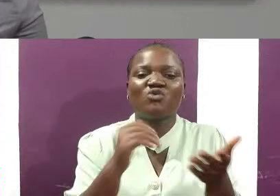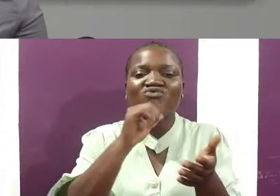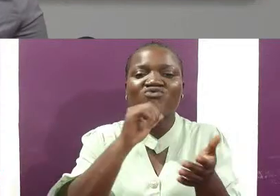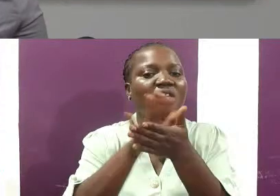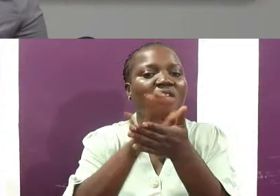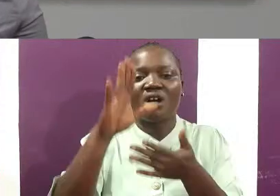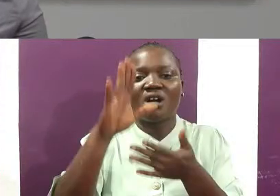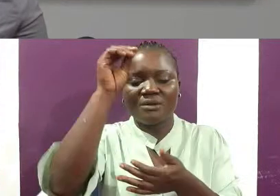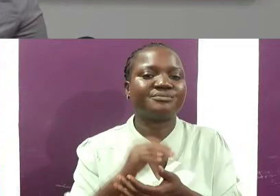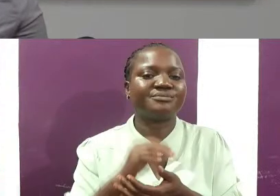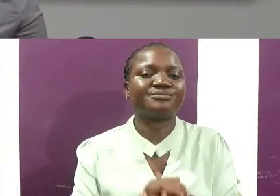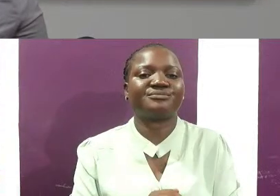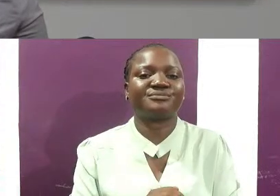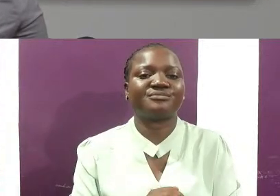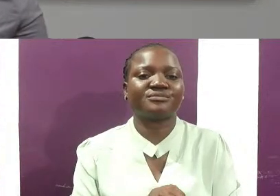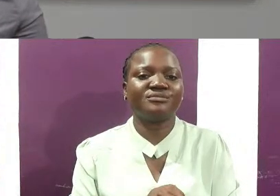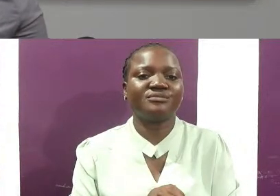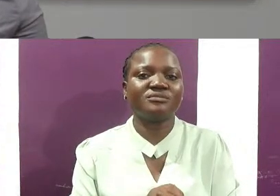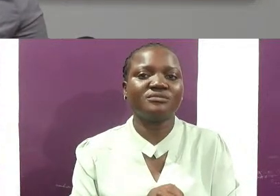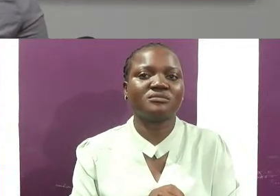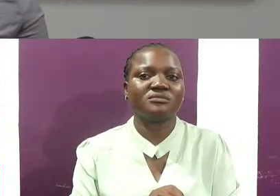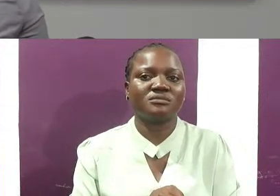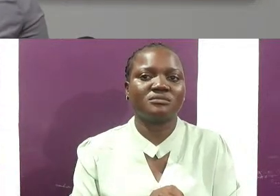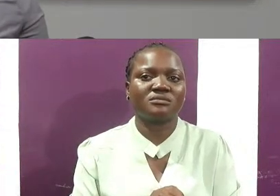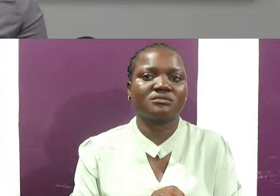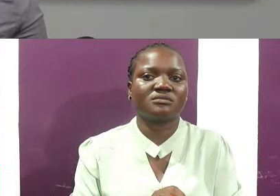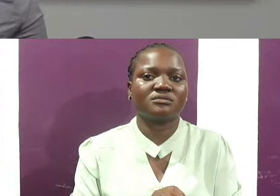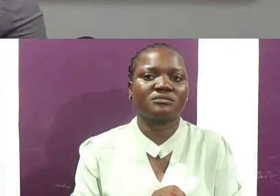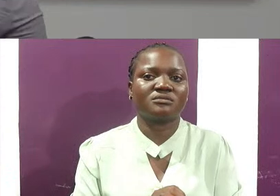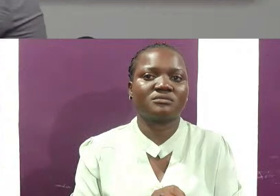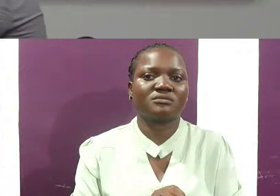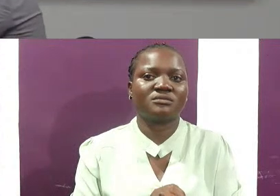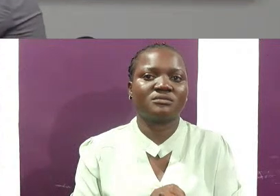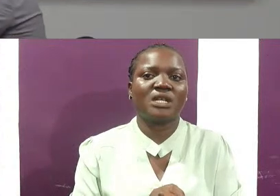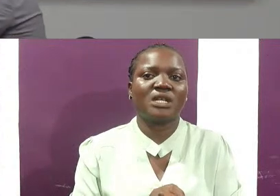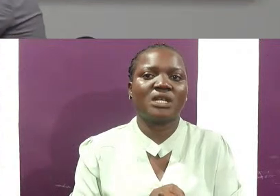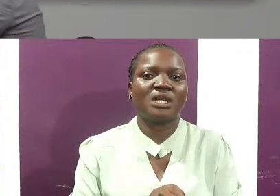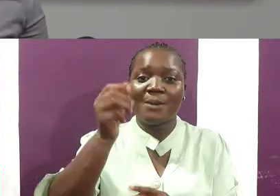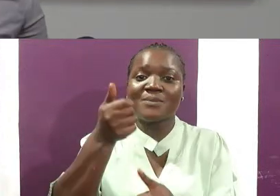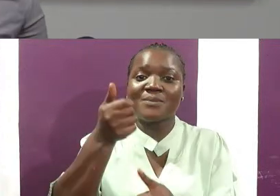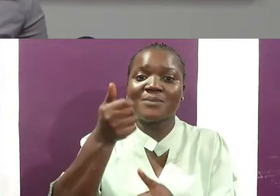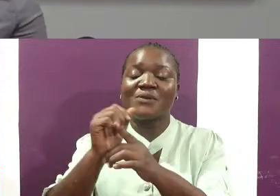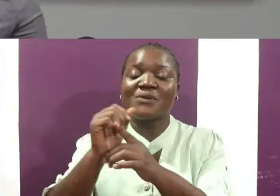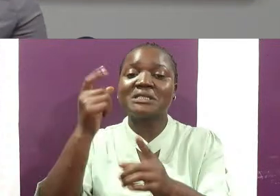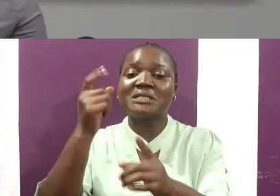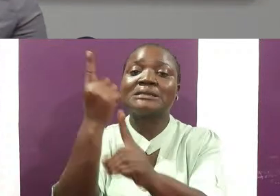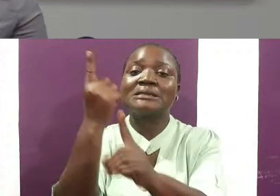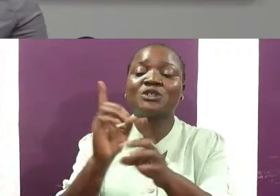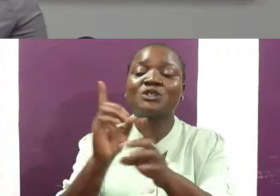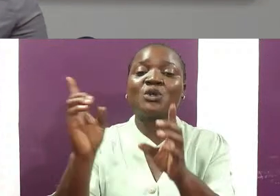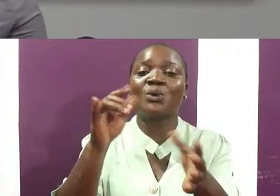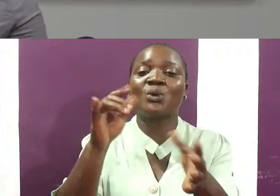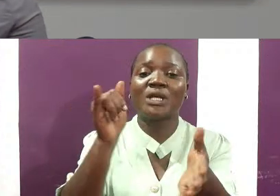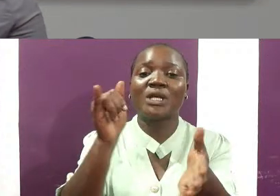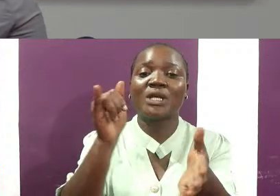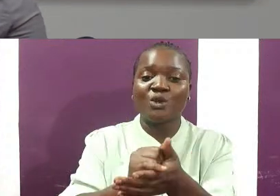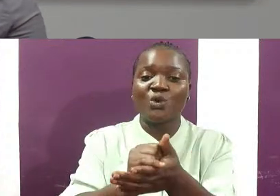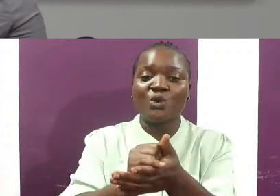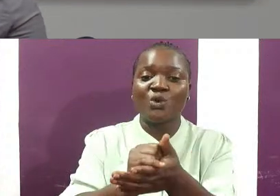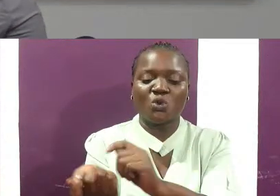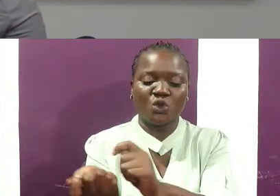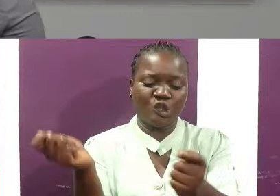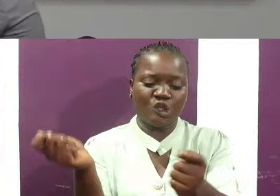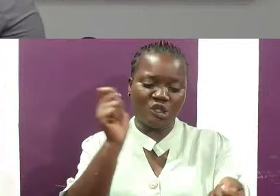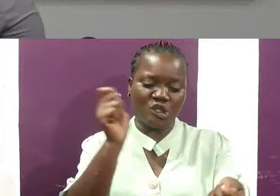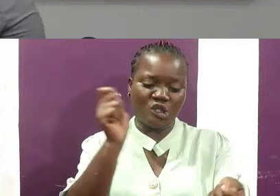to live. Yeah. Their only argument was, he's just doing this to put on a show so he can get us. Yeah. My mind is